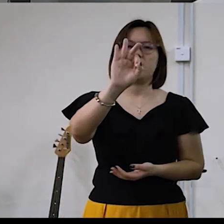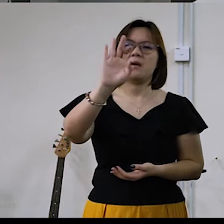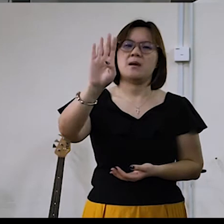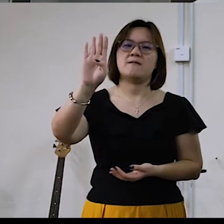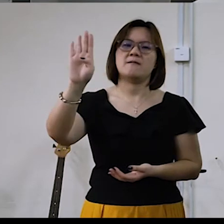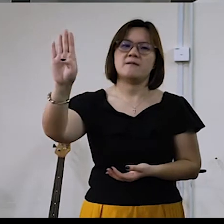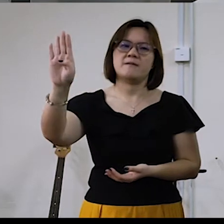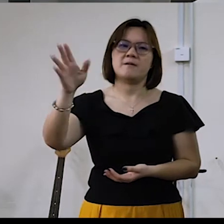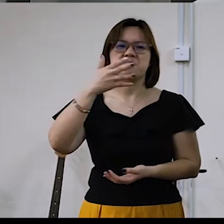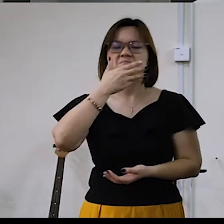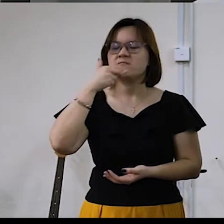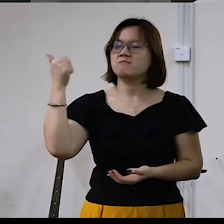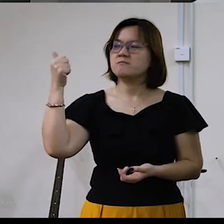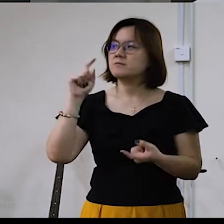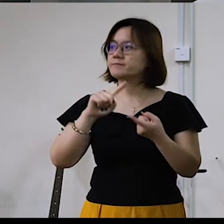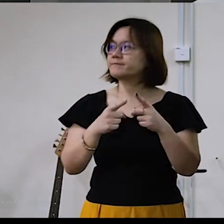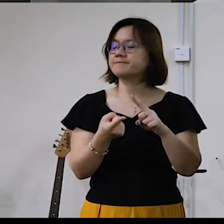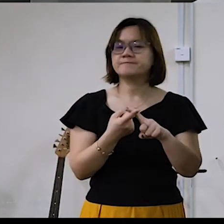tongues,